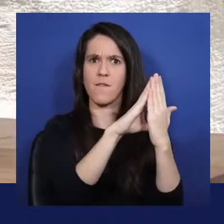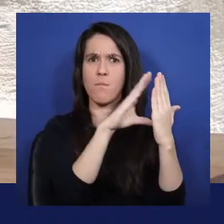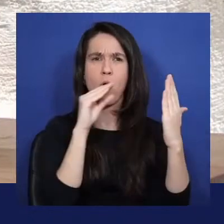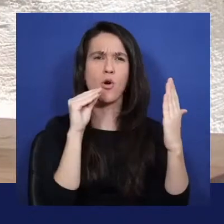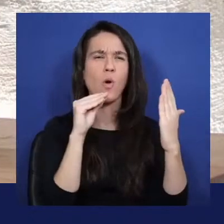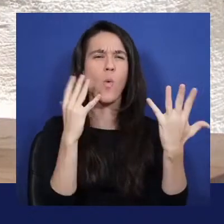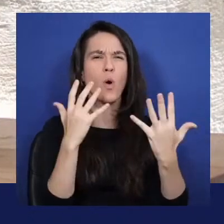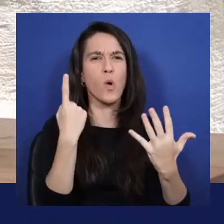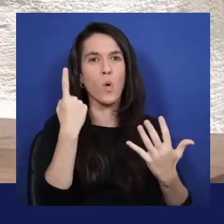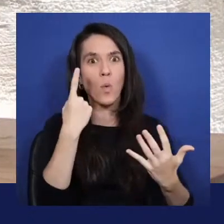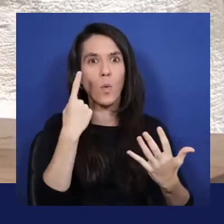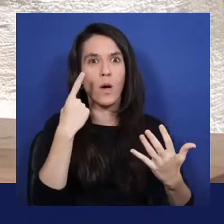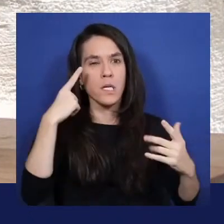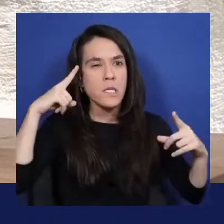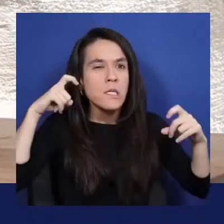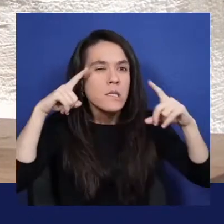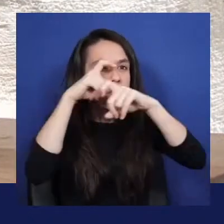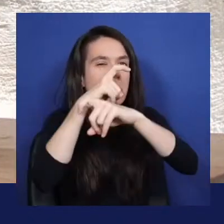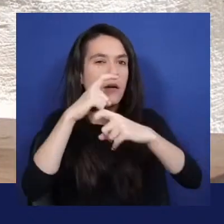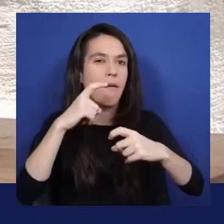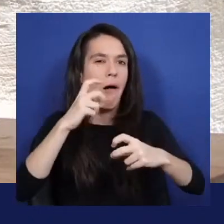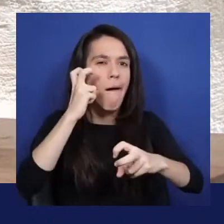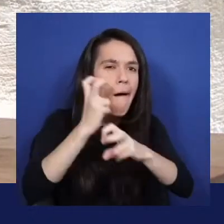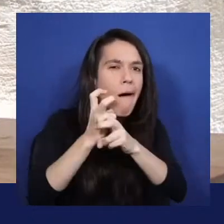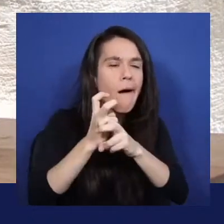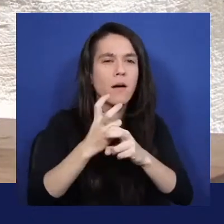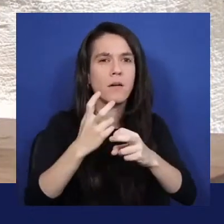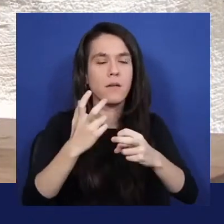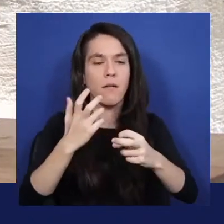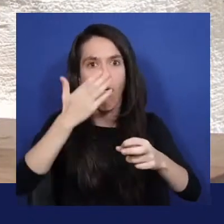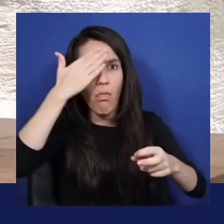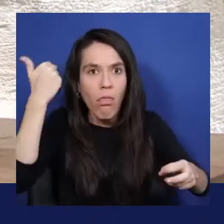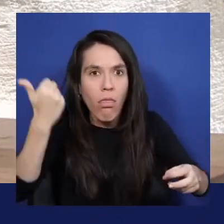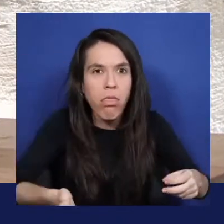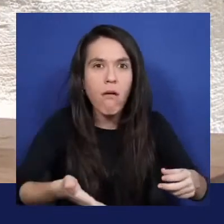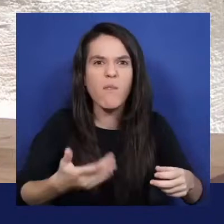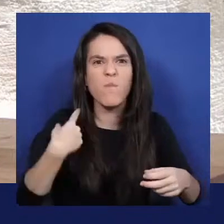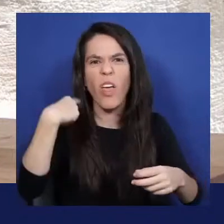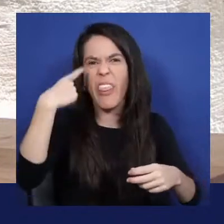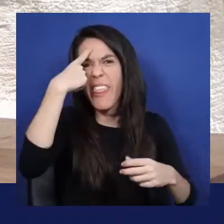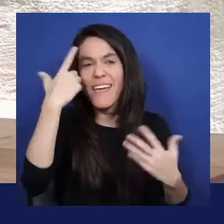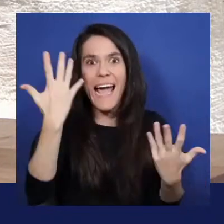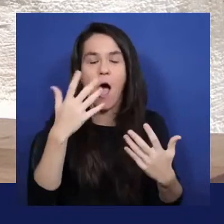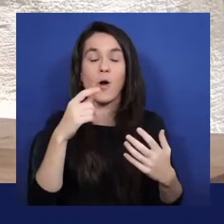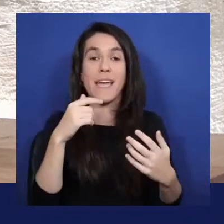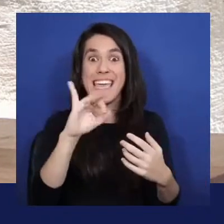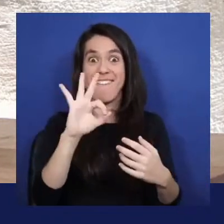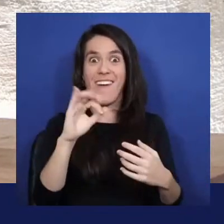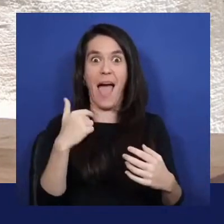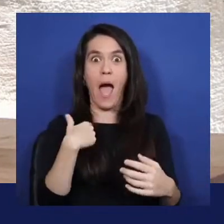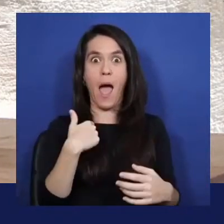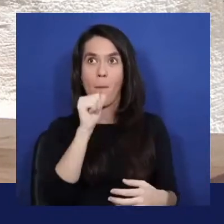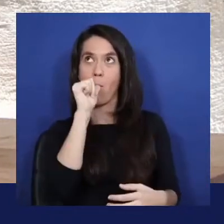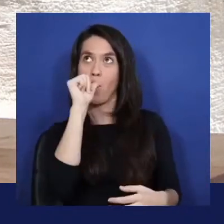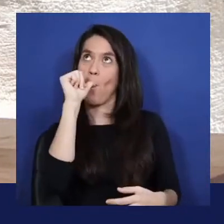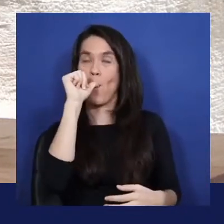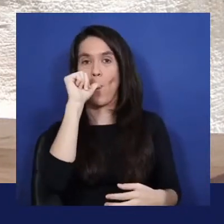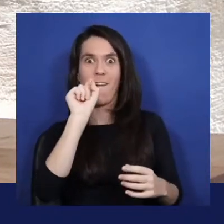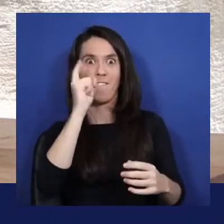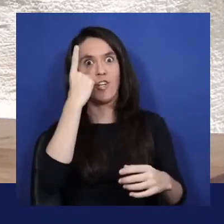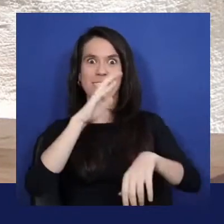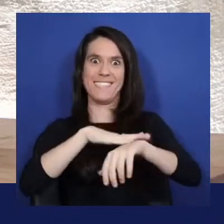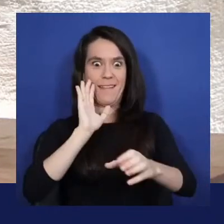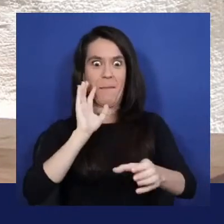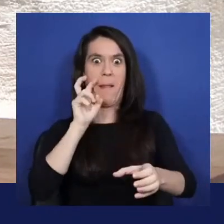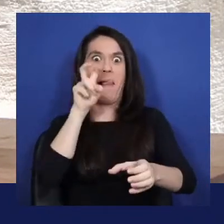you? Or like what was something that you thought, boy, like how would you help me if I was moving into that realm? What was like one tip